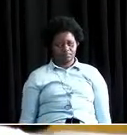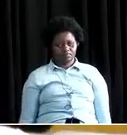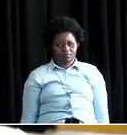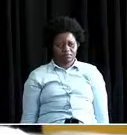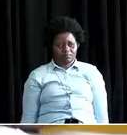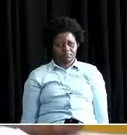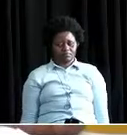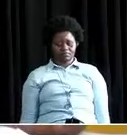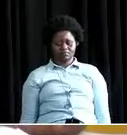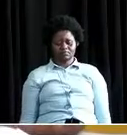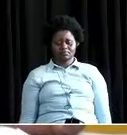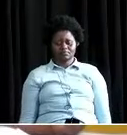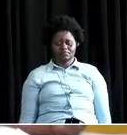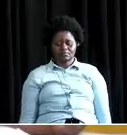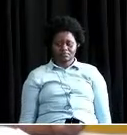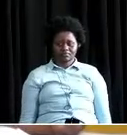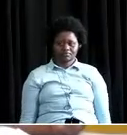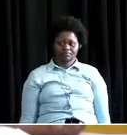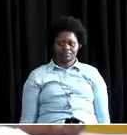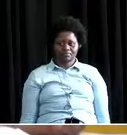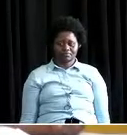Yes, yes, we can hear.